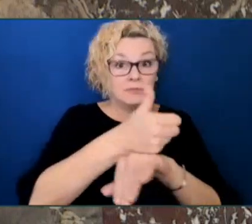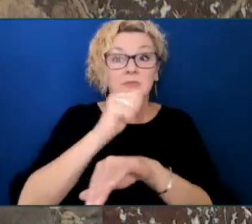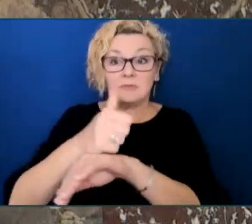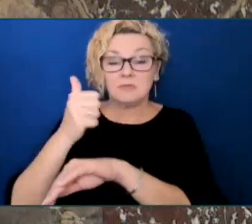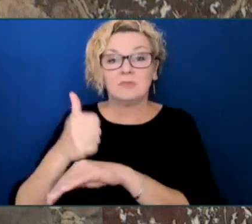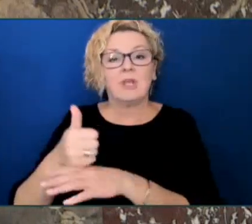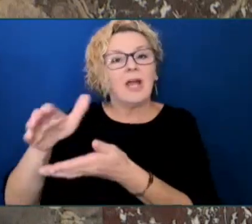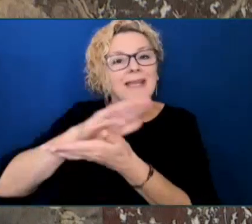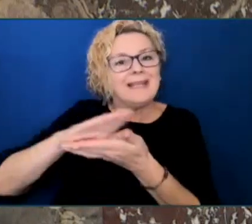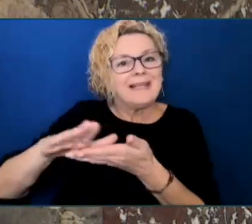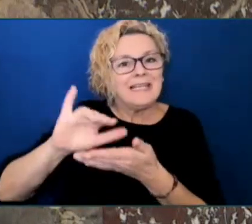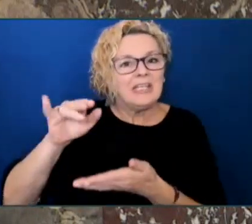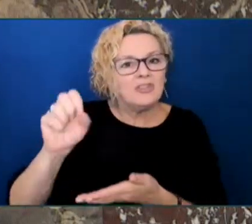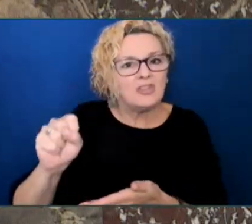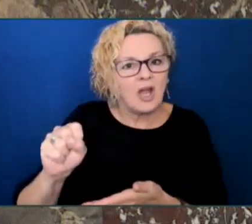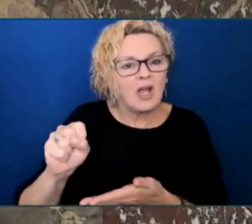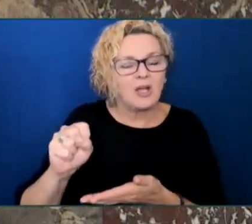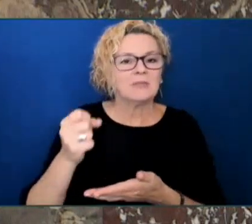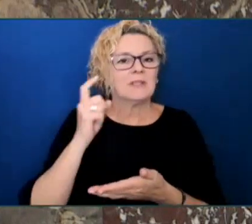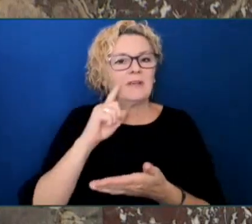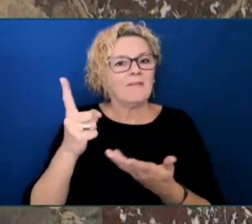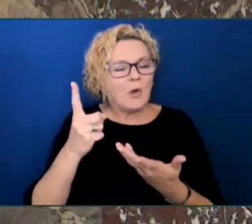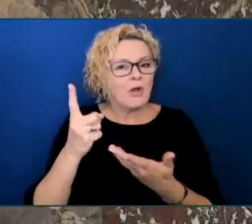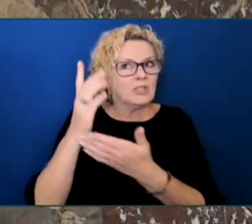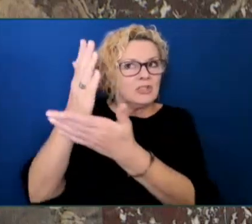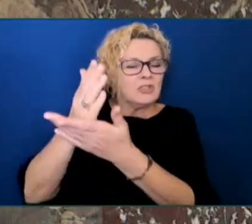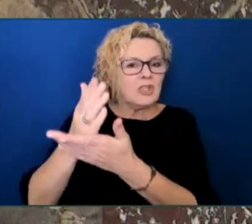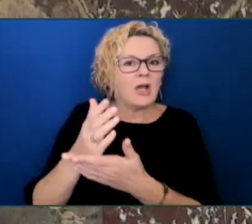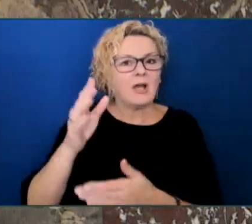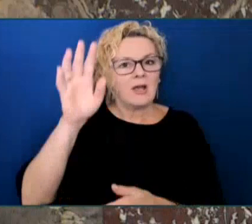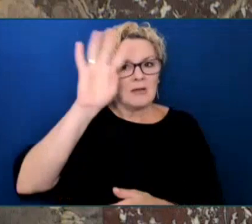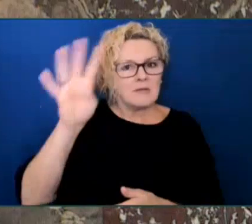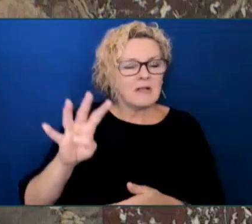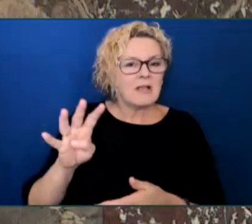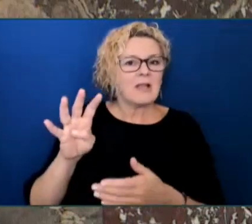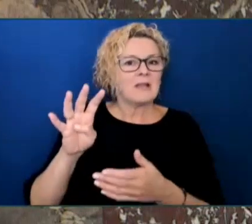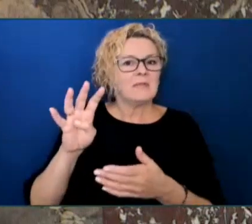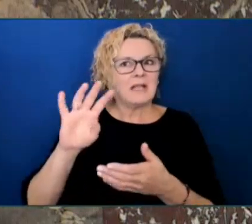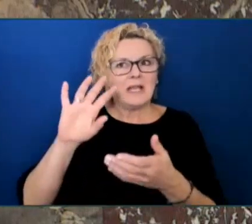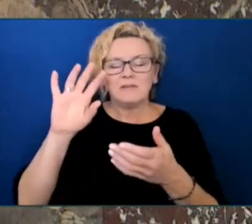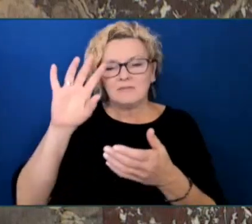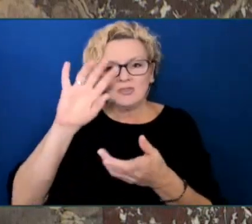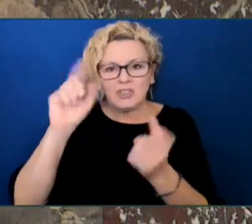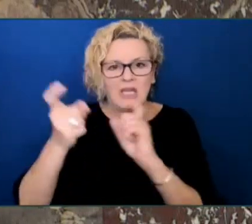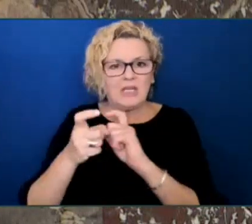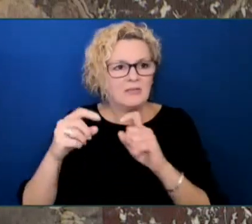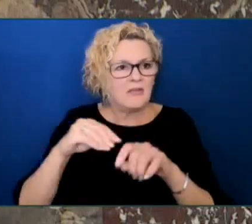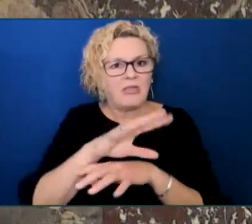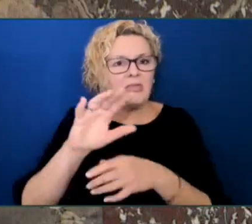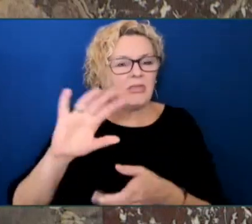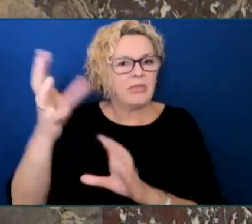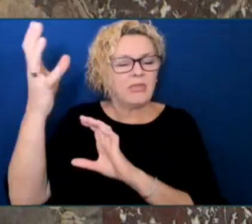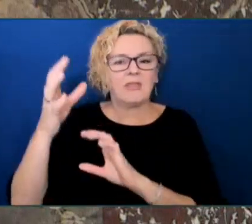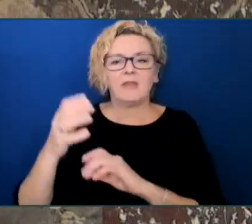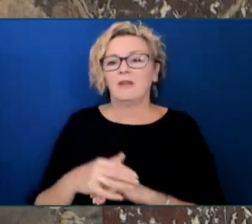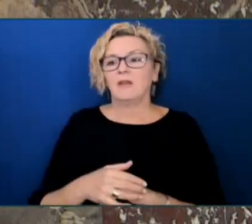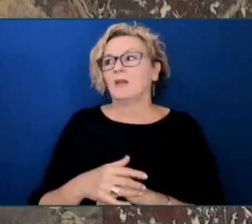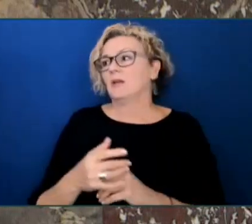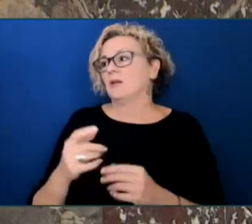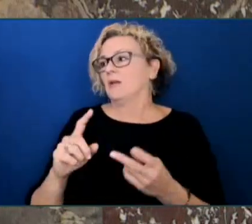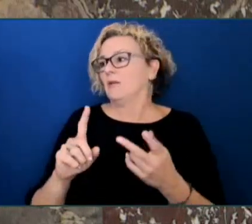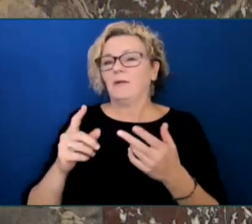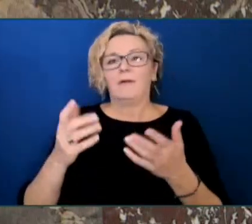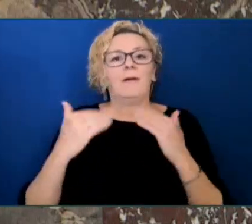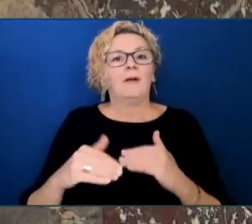but people are struggling with affordability. And that's why we've taken action to support them too. Lower ICBC rates, free